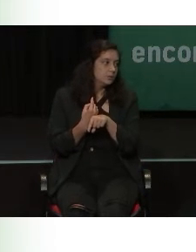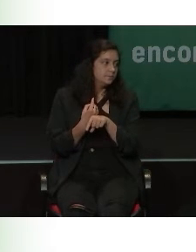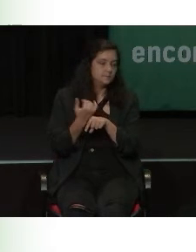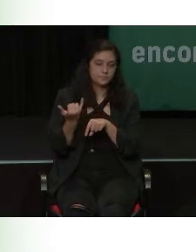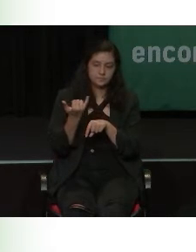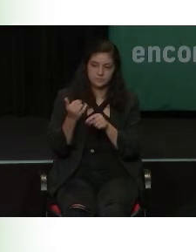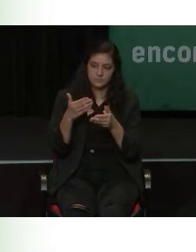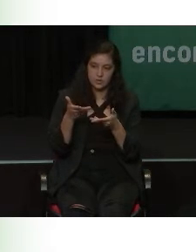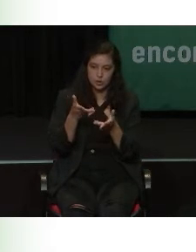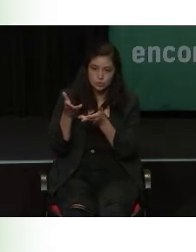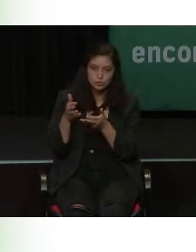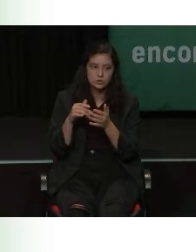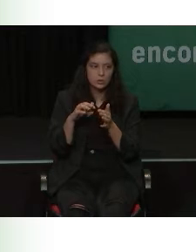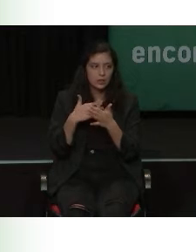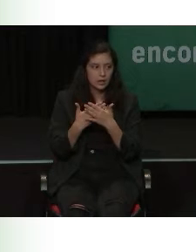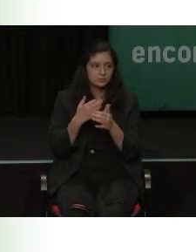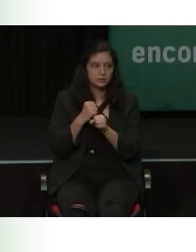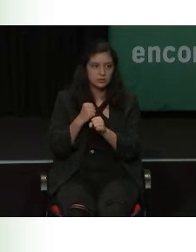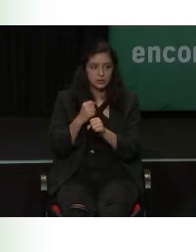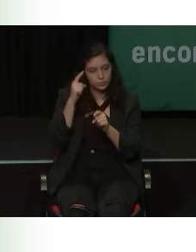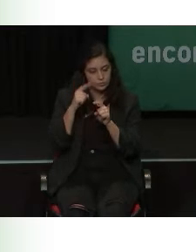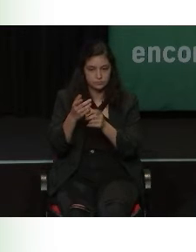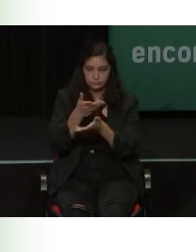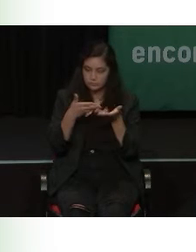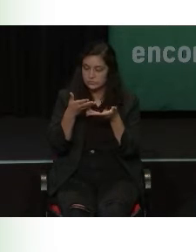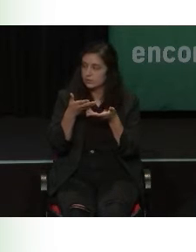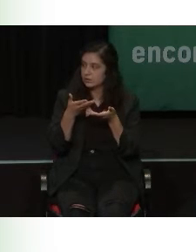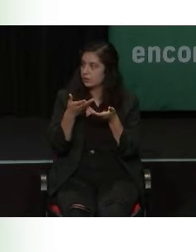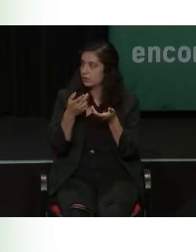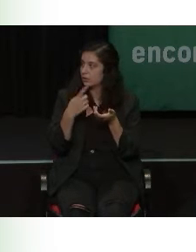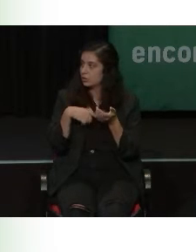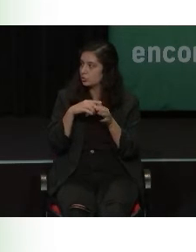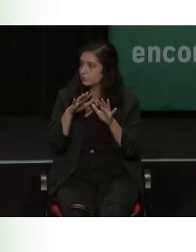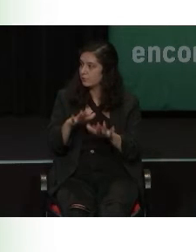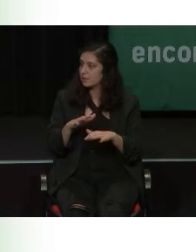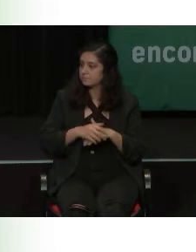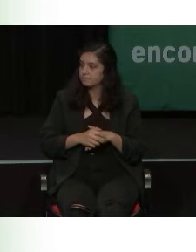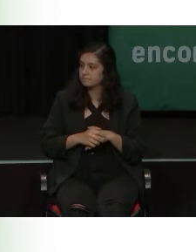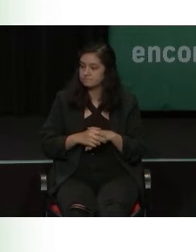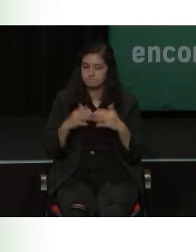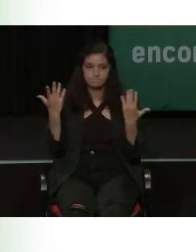that help us do this work through funding, and that's where I will stop.